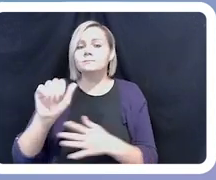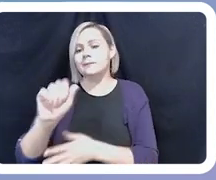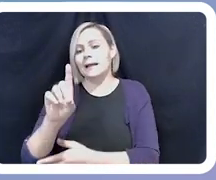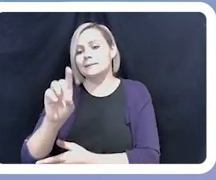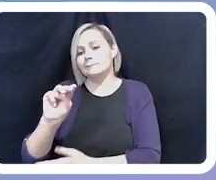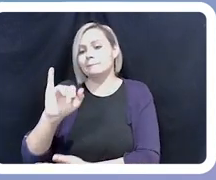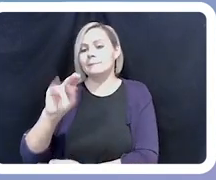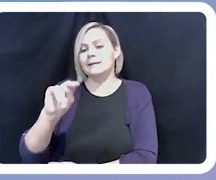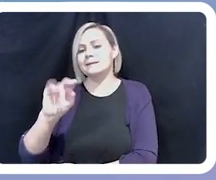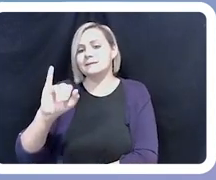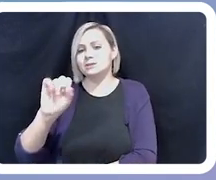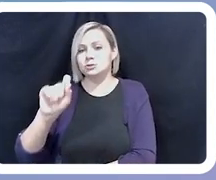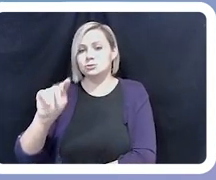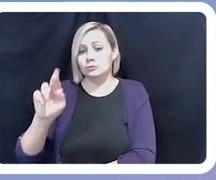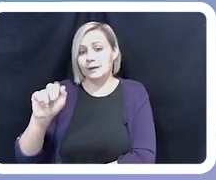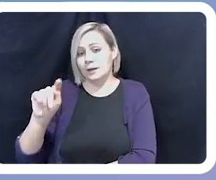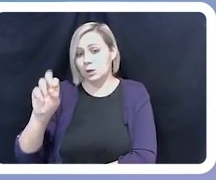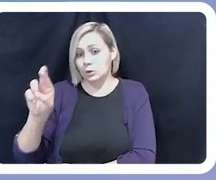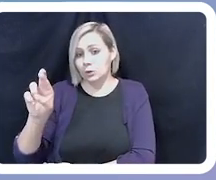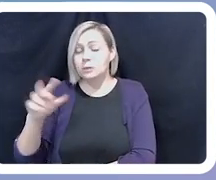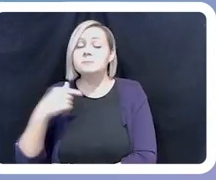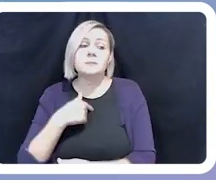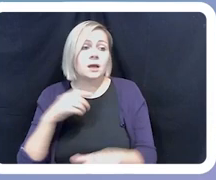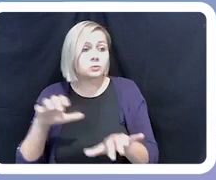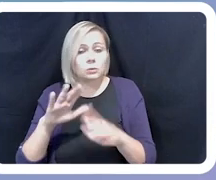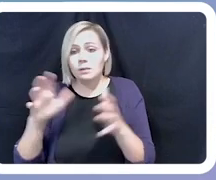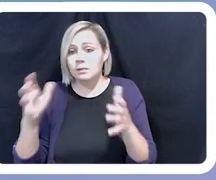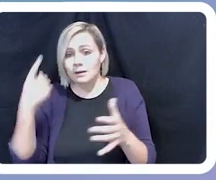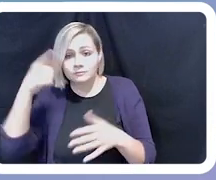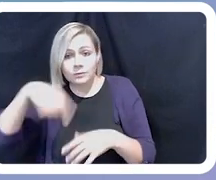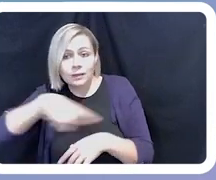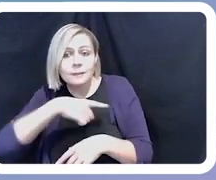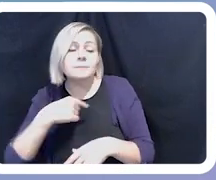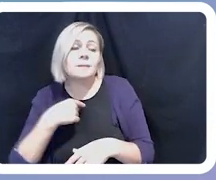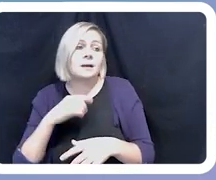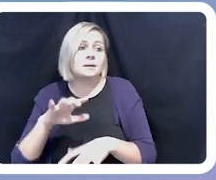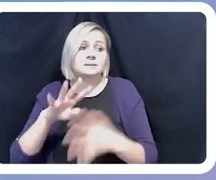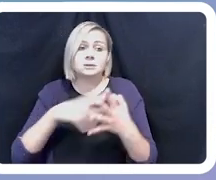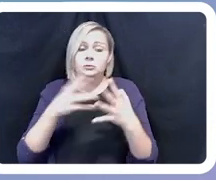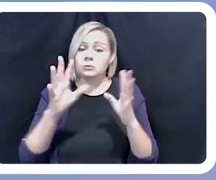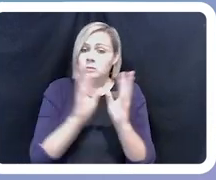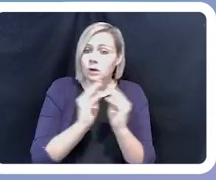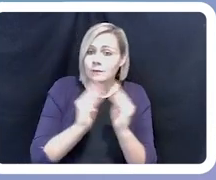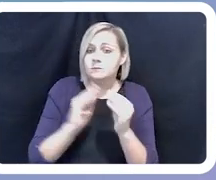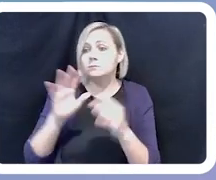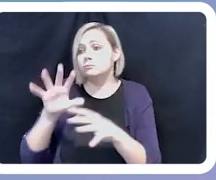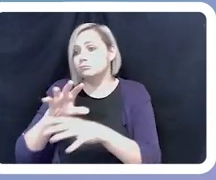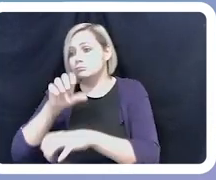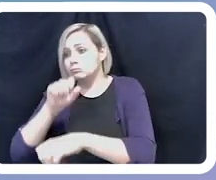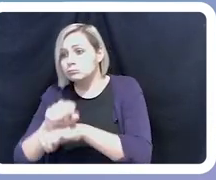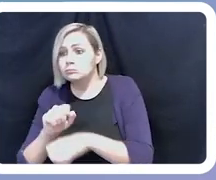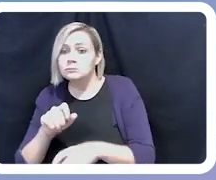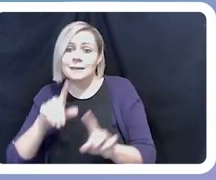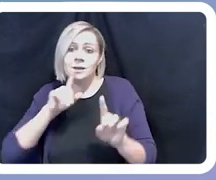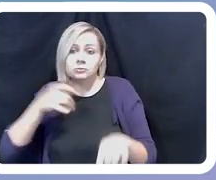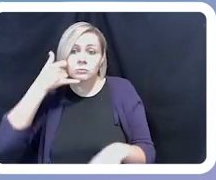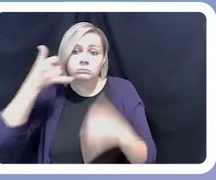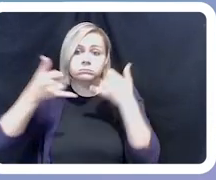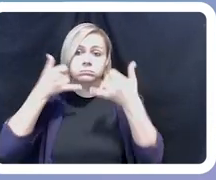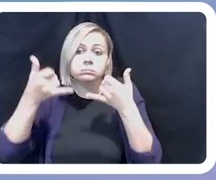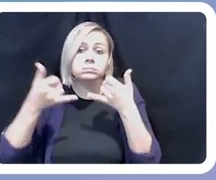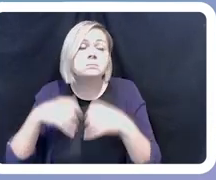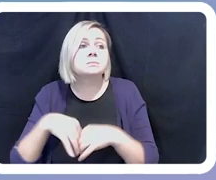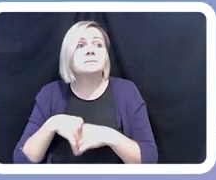administrator. Uh-huh. And I do a lot with them, like saying I do some conferences, I schedule appointments, answering